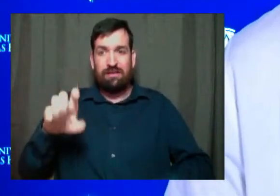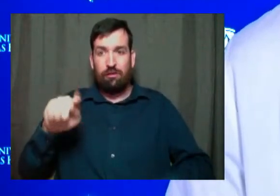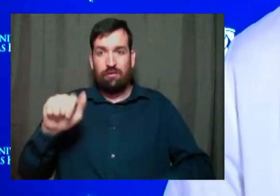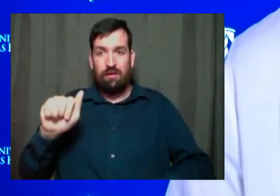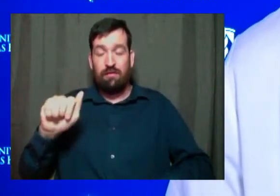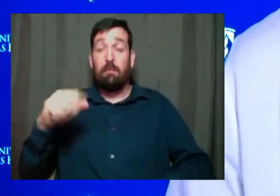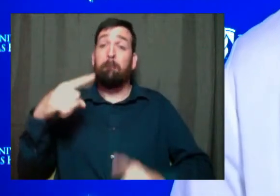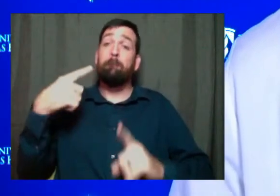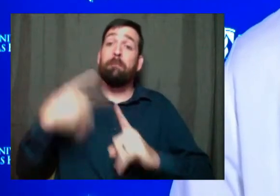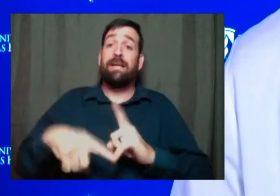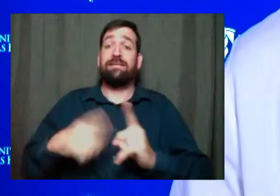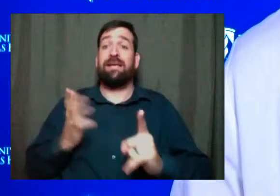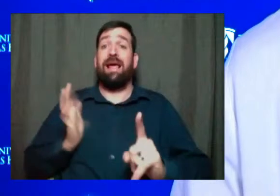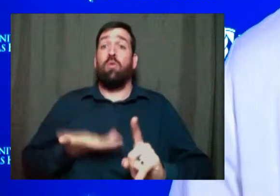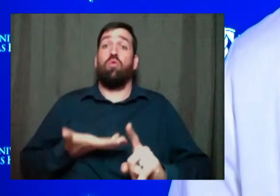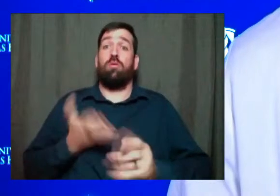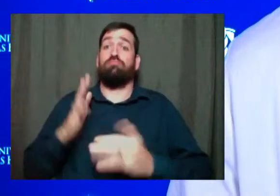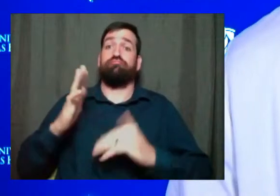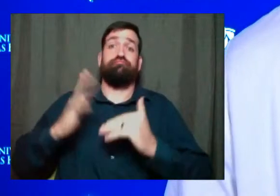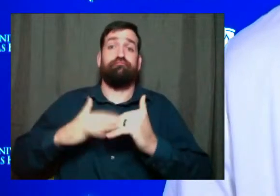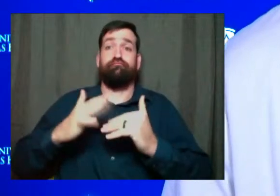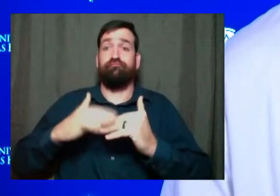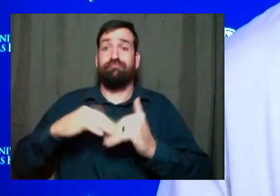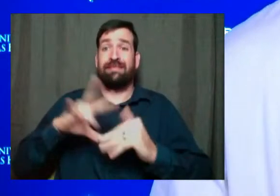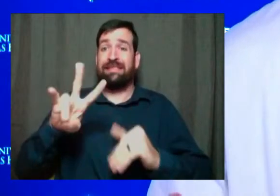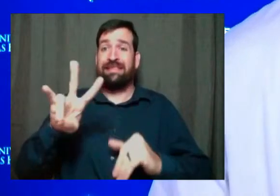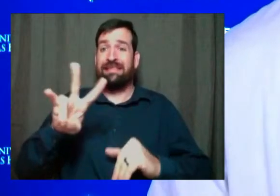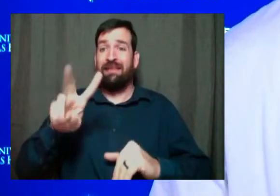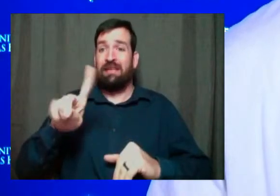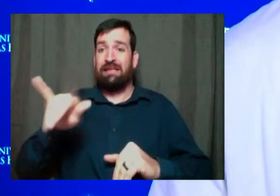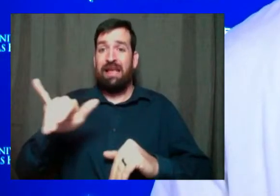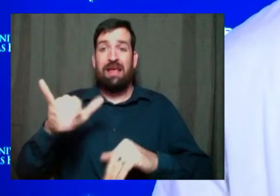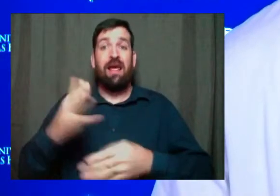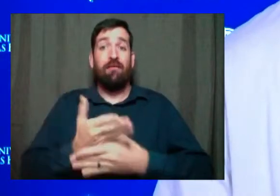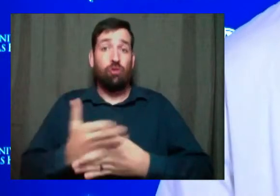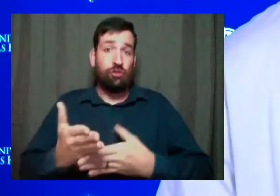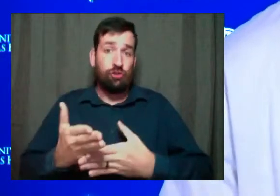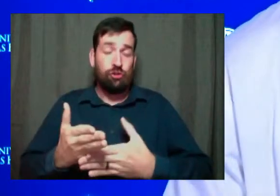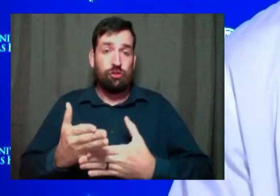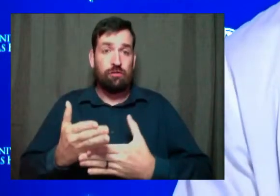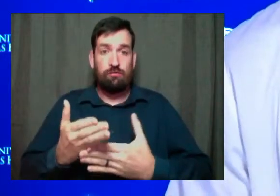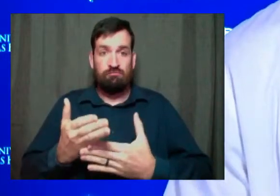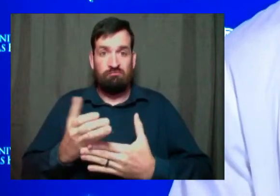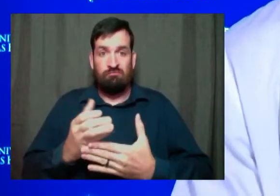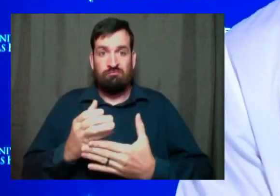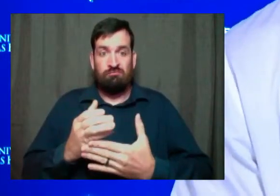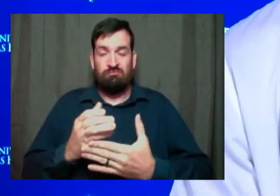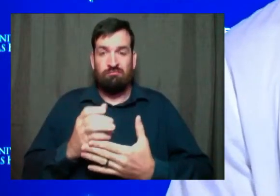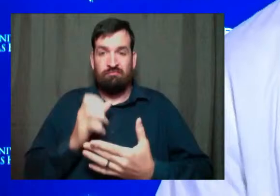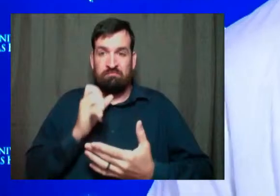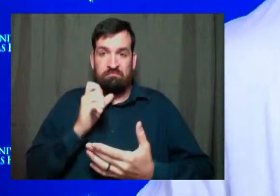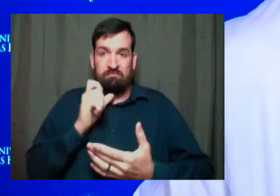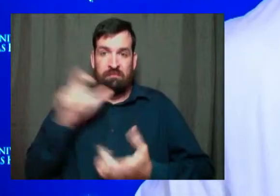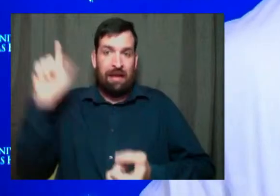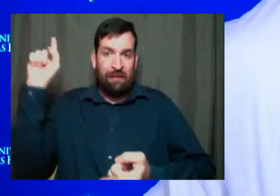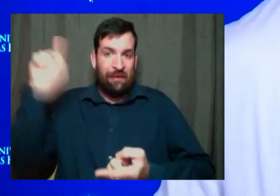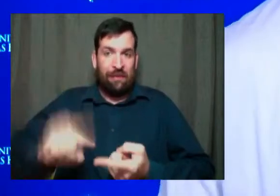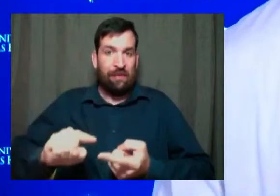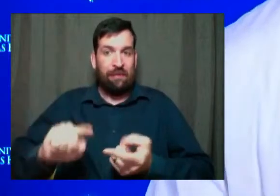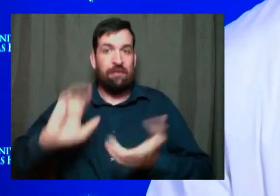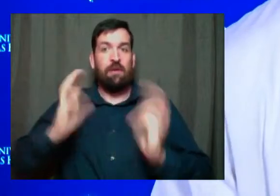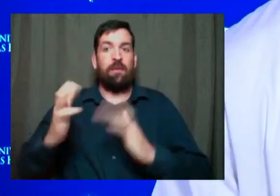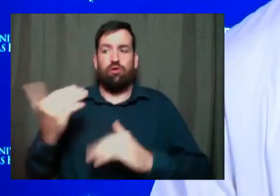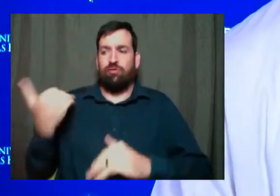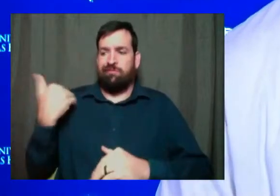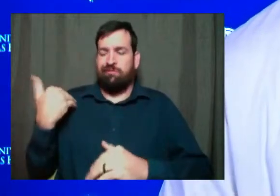our lowest point of running 7-day average cases per day got nowhere near as low as it did prior to this last surge. So I